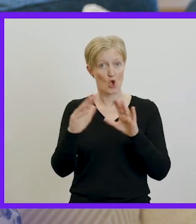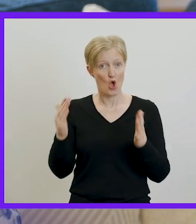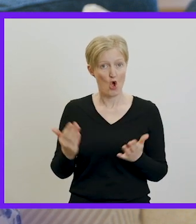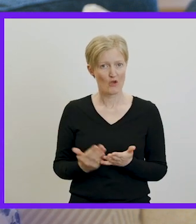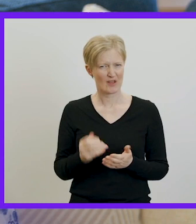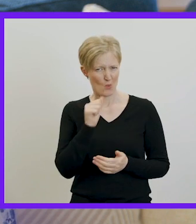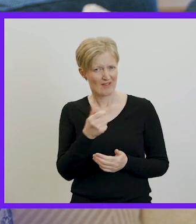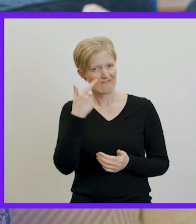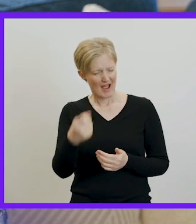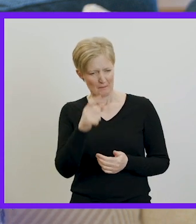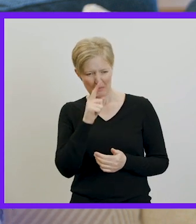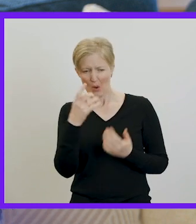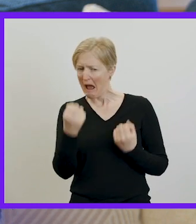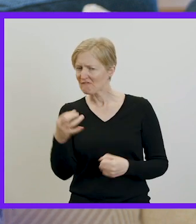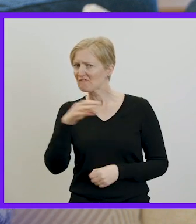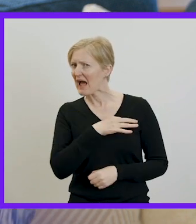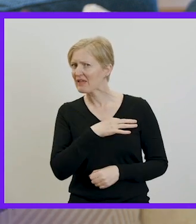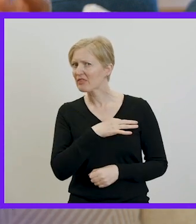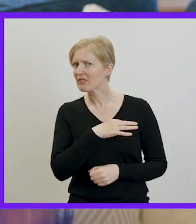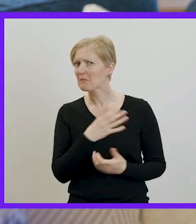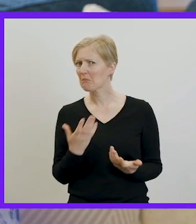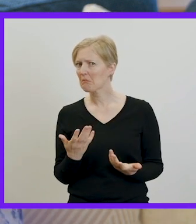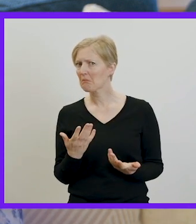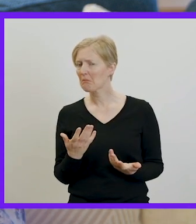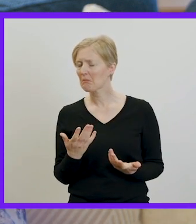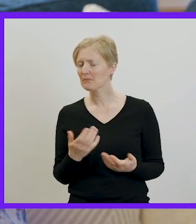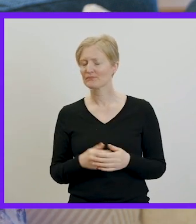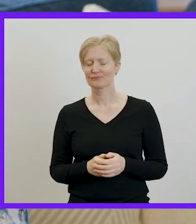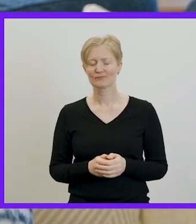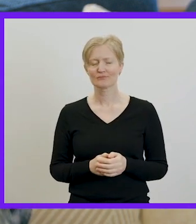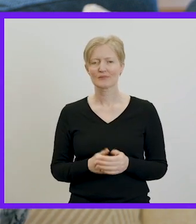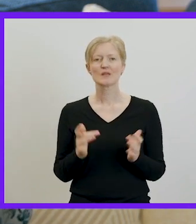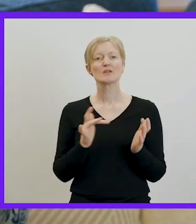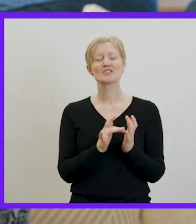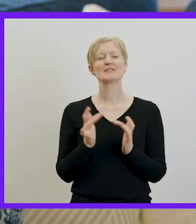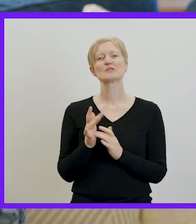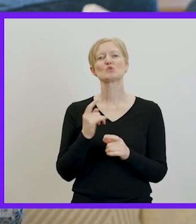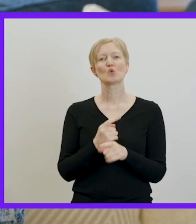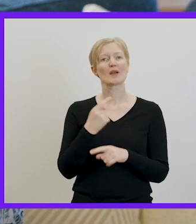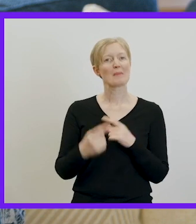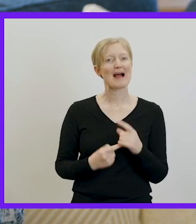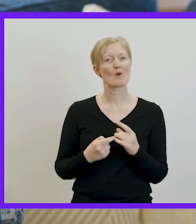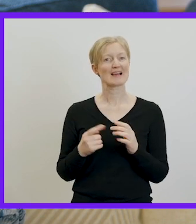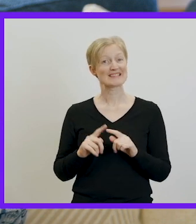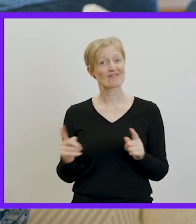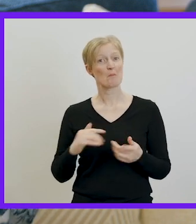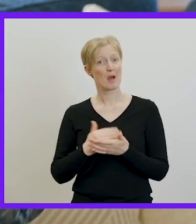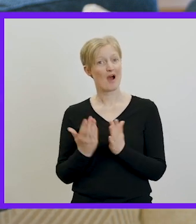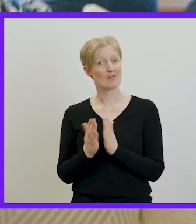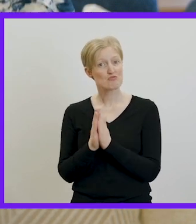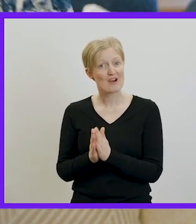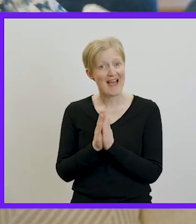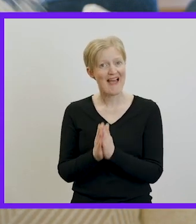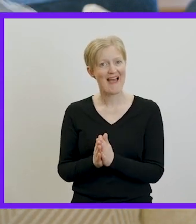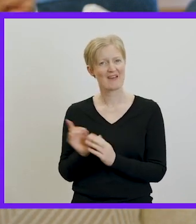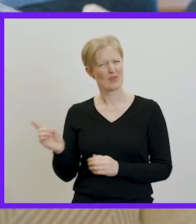find faith on the earth? So here Jesus is talking about another key ingredient to prayer. It's this